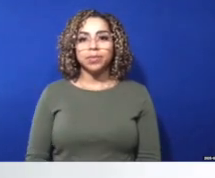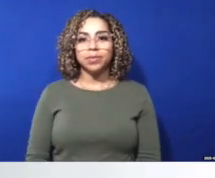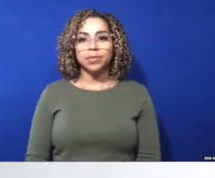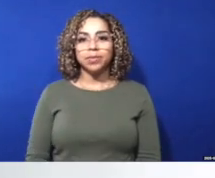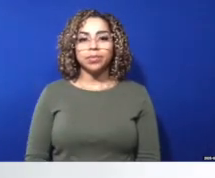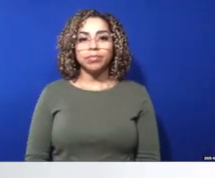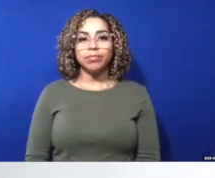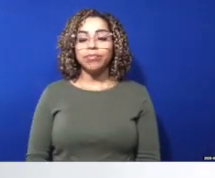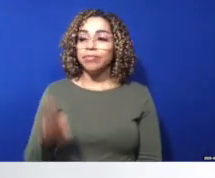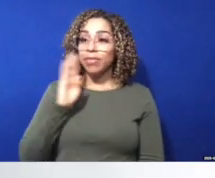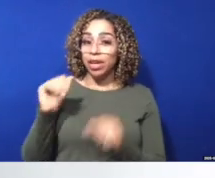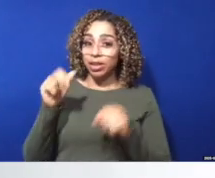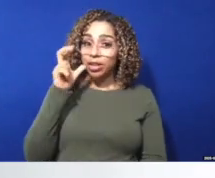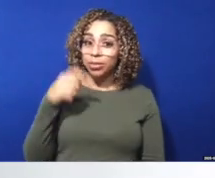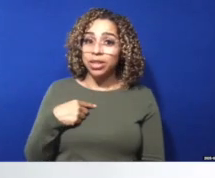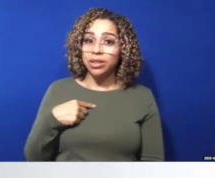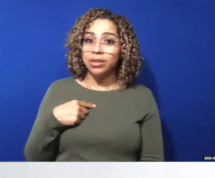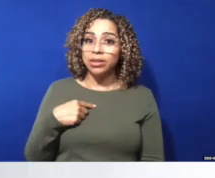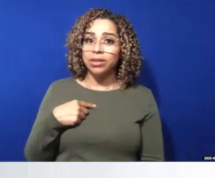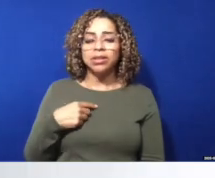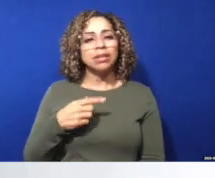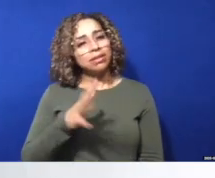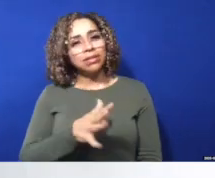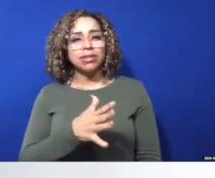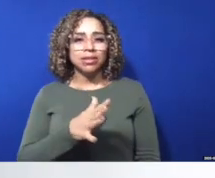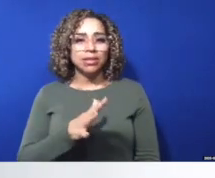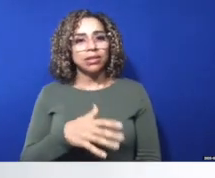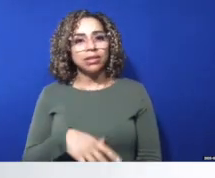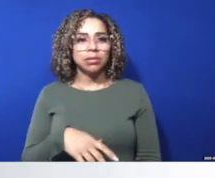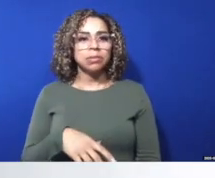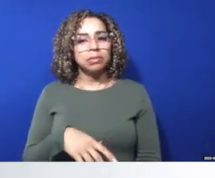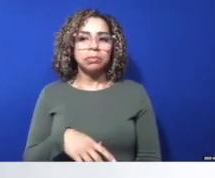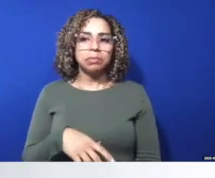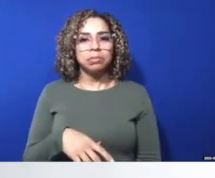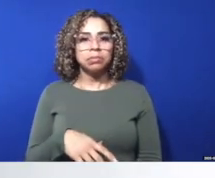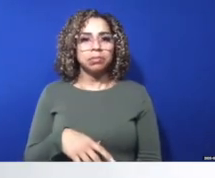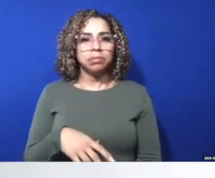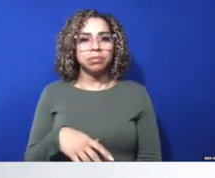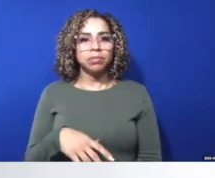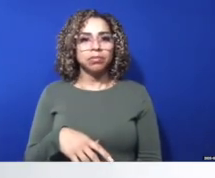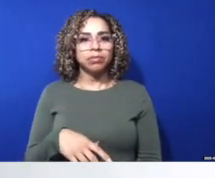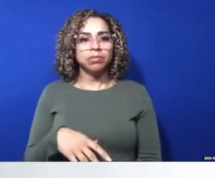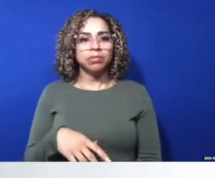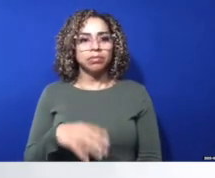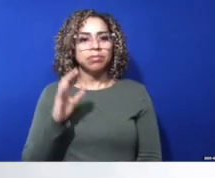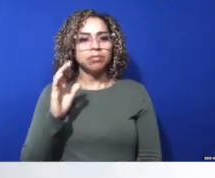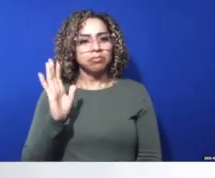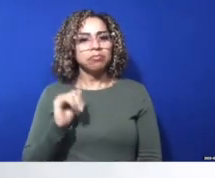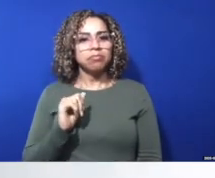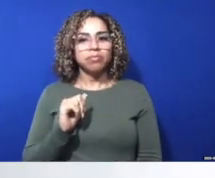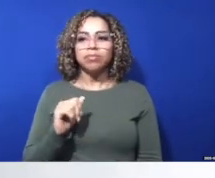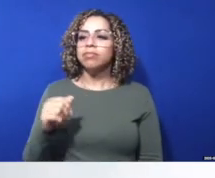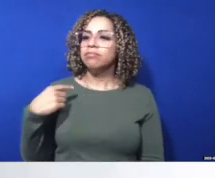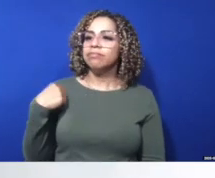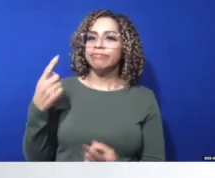Hi, can you hear me okay? You're a little faint, but we can, I think, hear you all right. I've been having computer